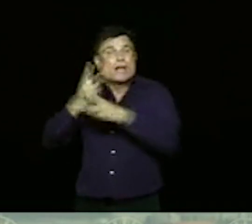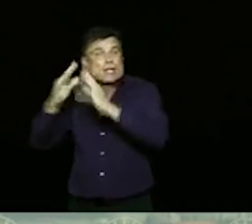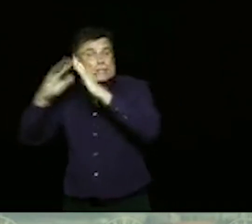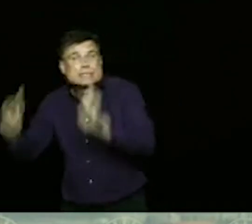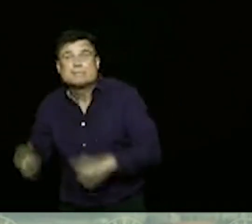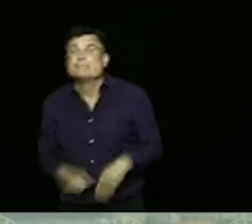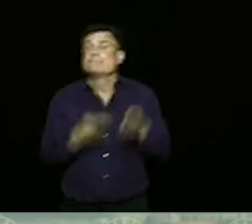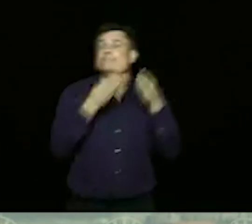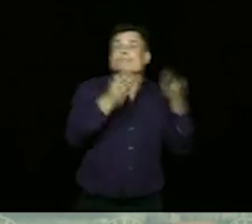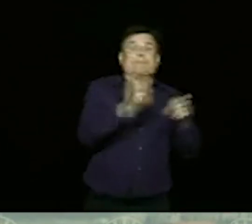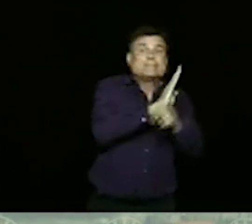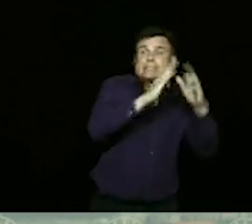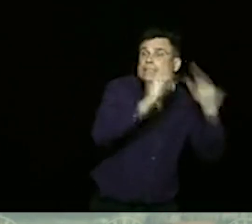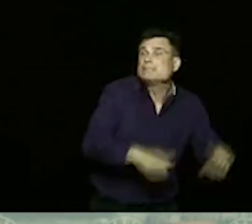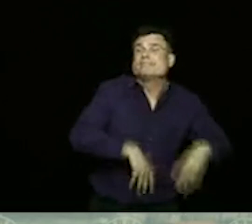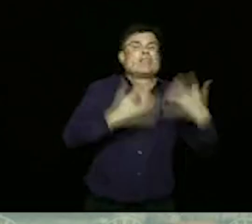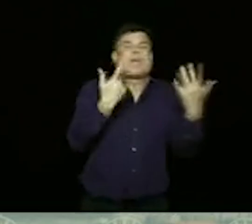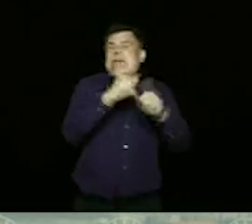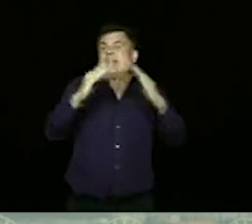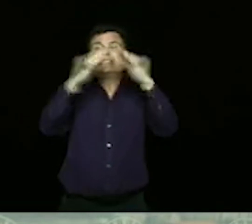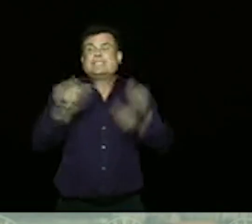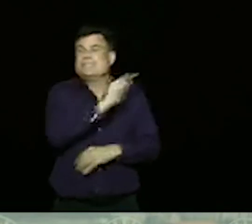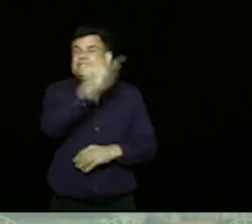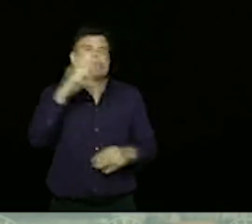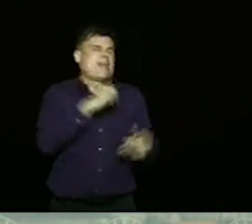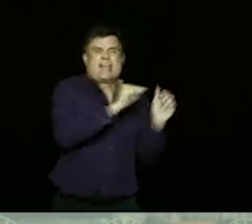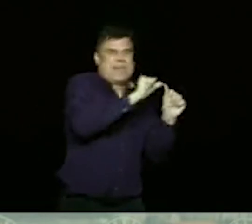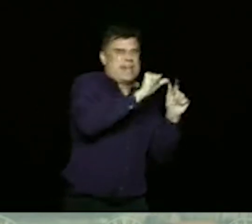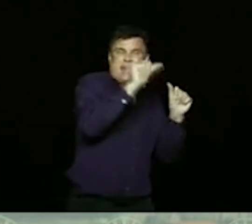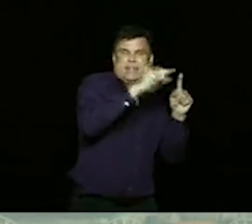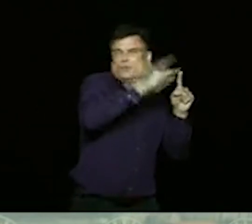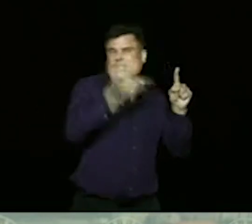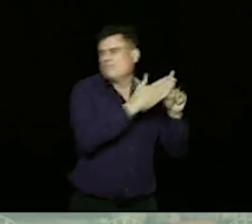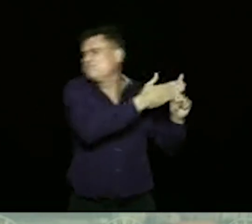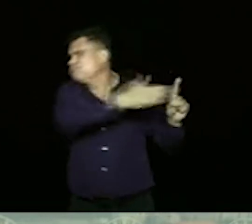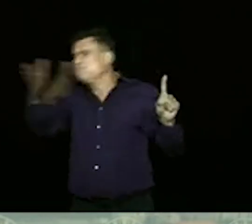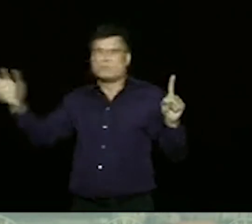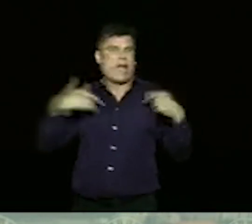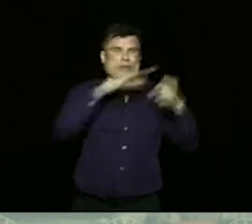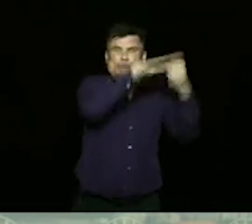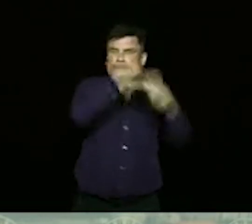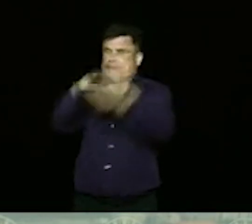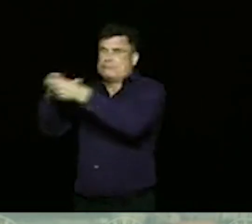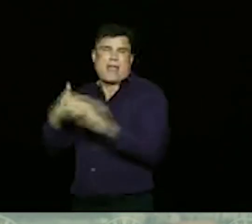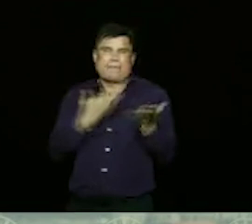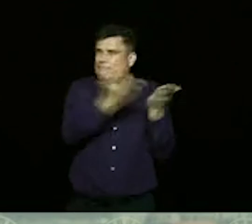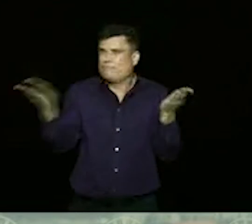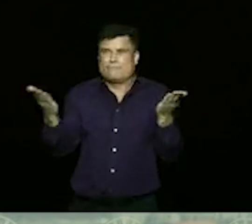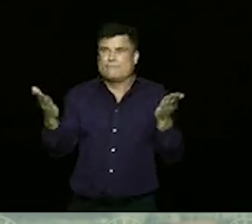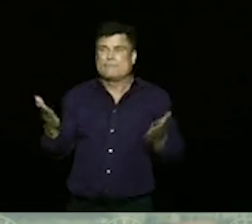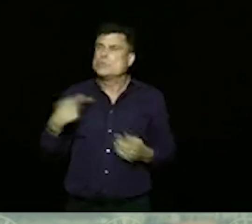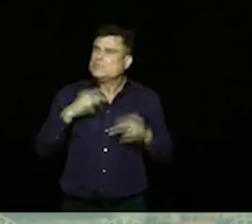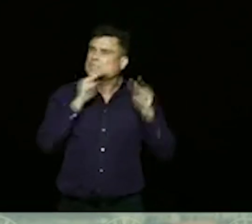to continue to do that work. I think there has been progress, but what this tells us is that there